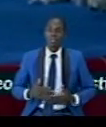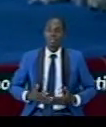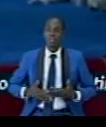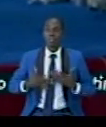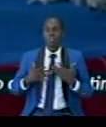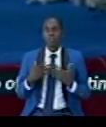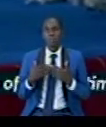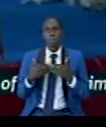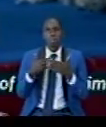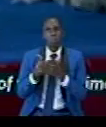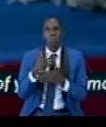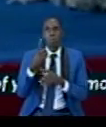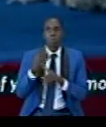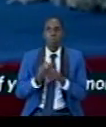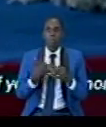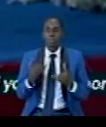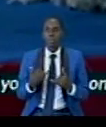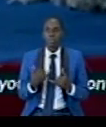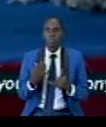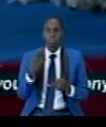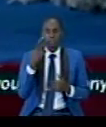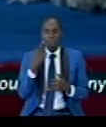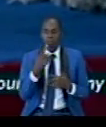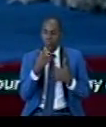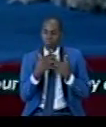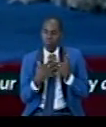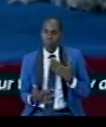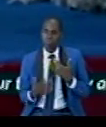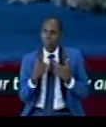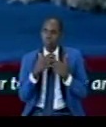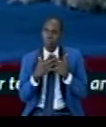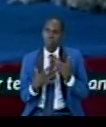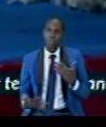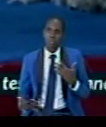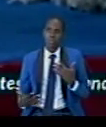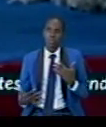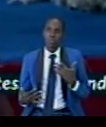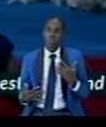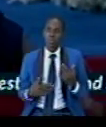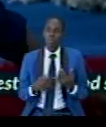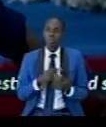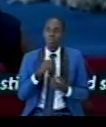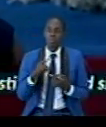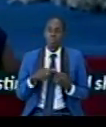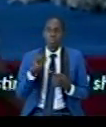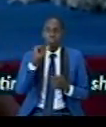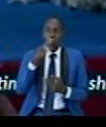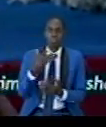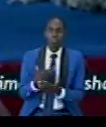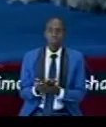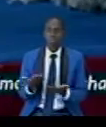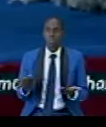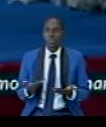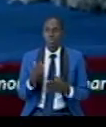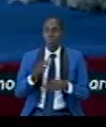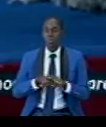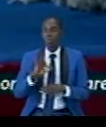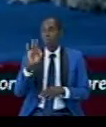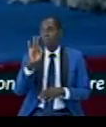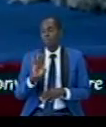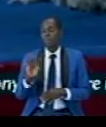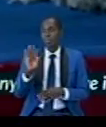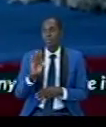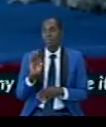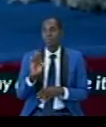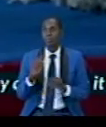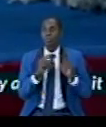now. I'm seeing blood, but when I come here on Friday,